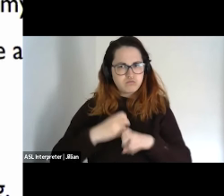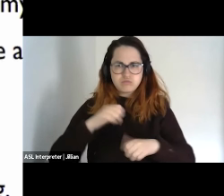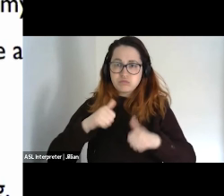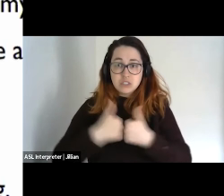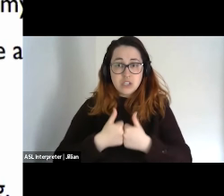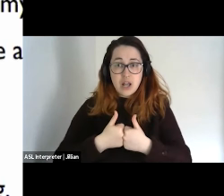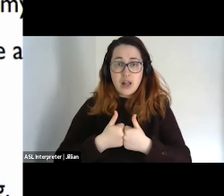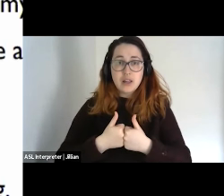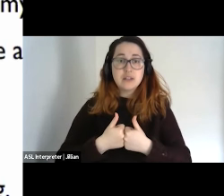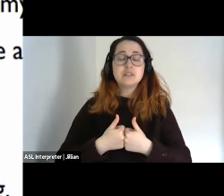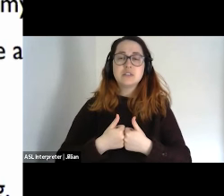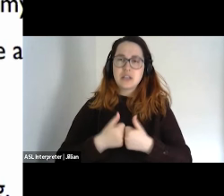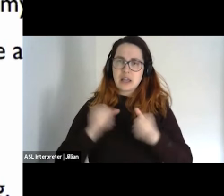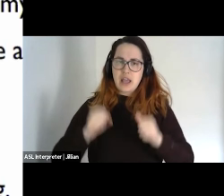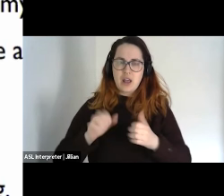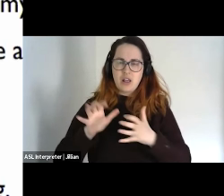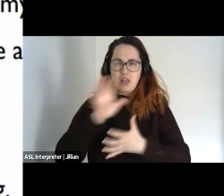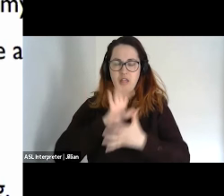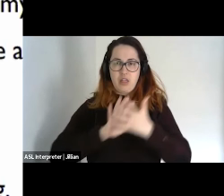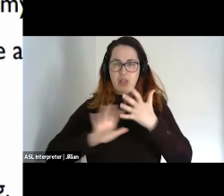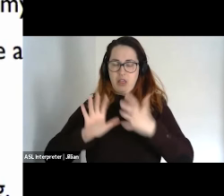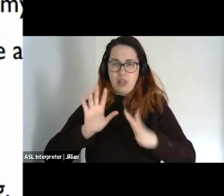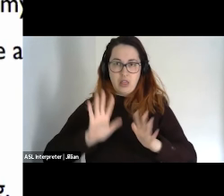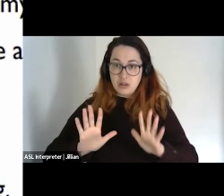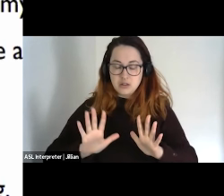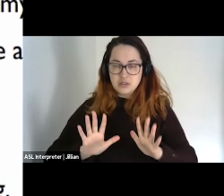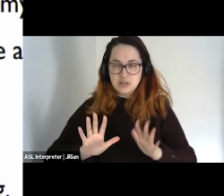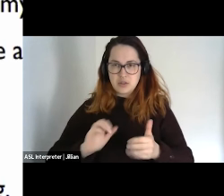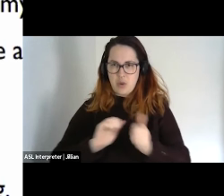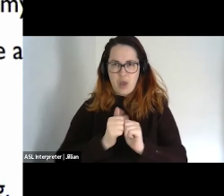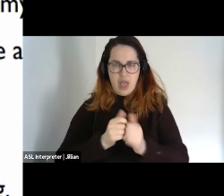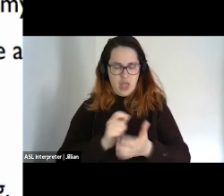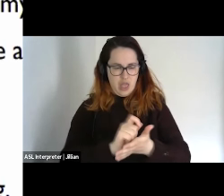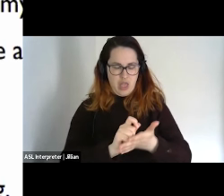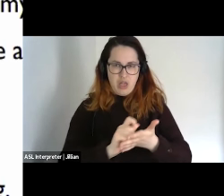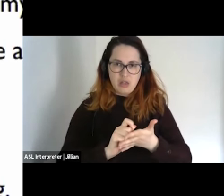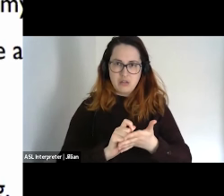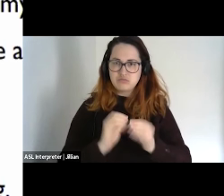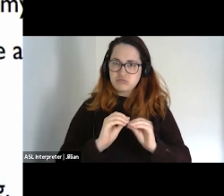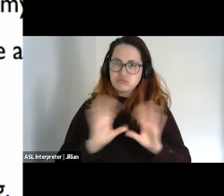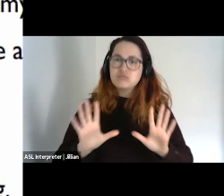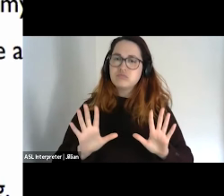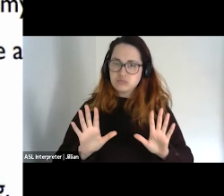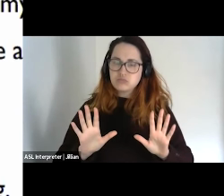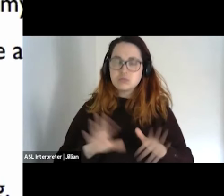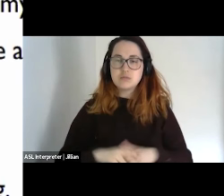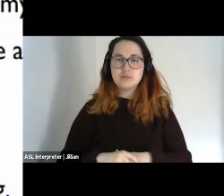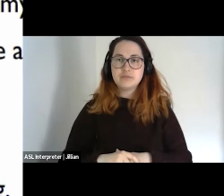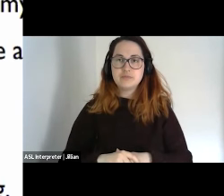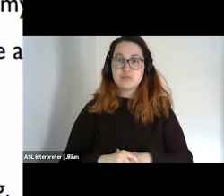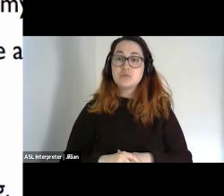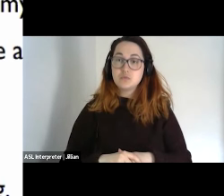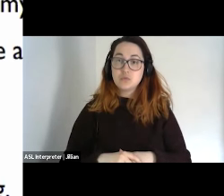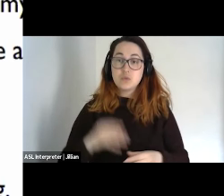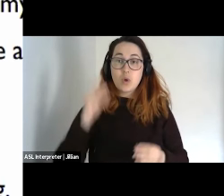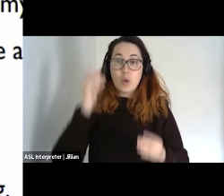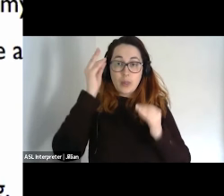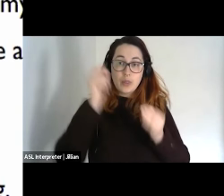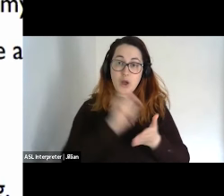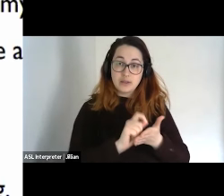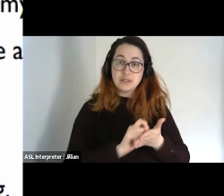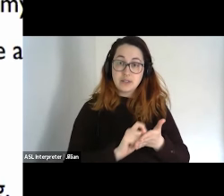can get messy and confusing. The best way is to write it all down. To help you through this process, we have the thought diary for unassertive